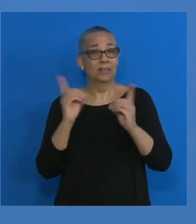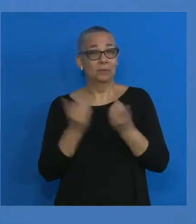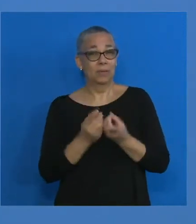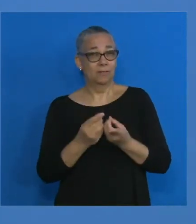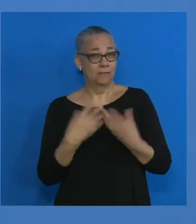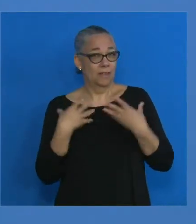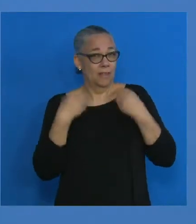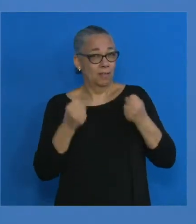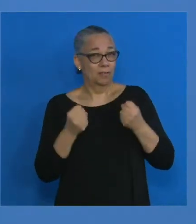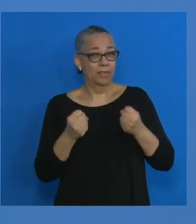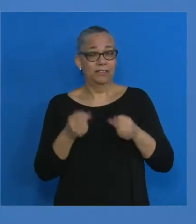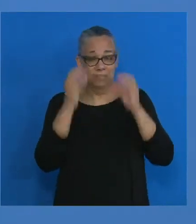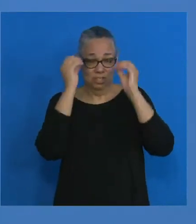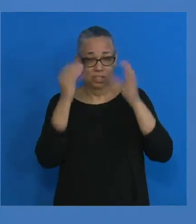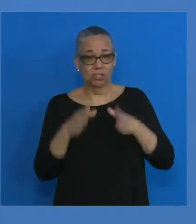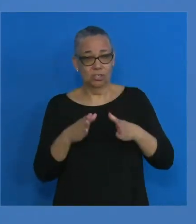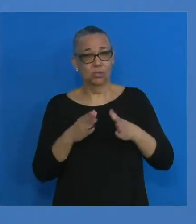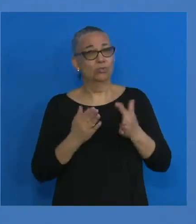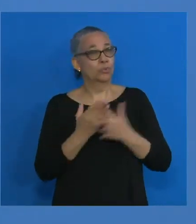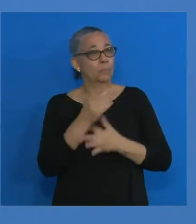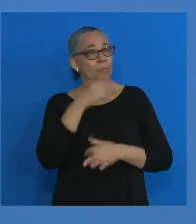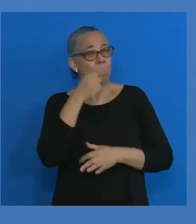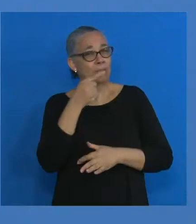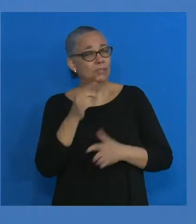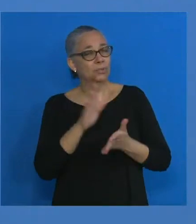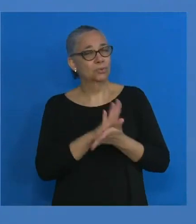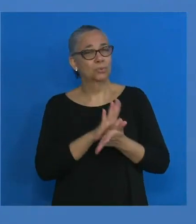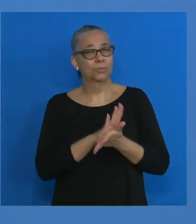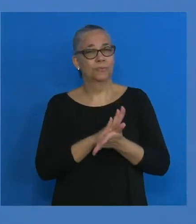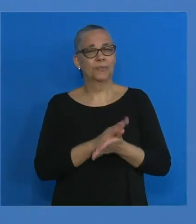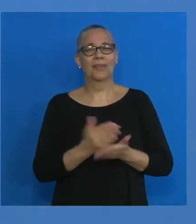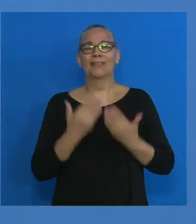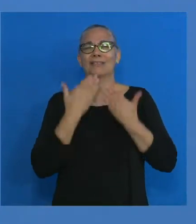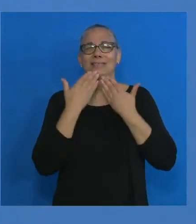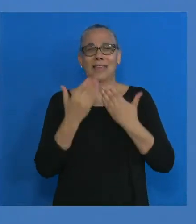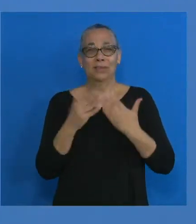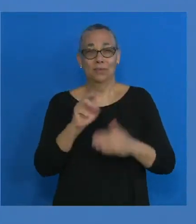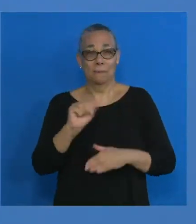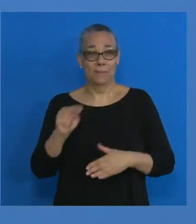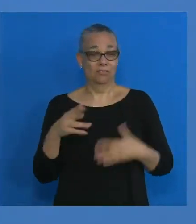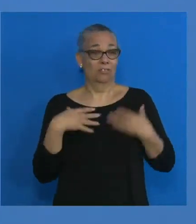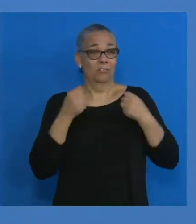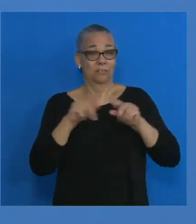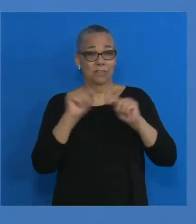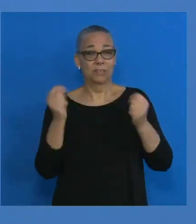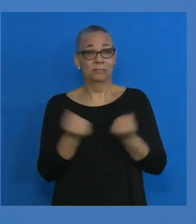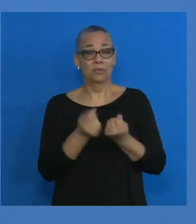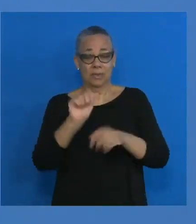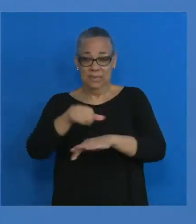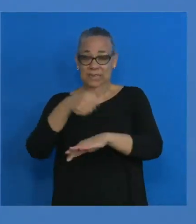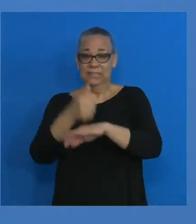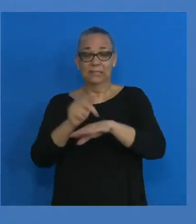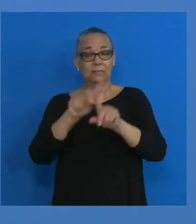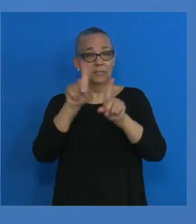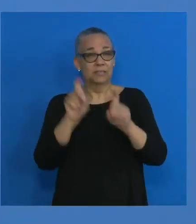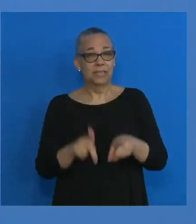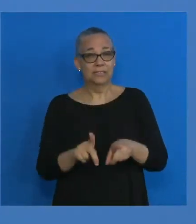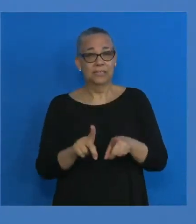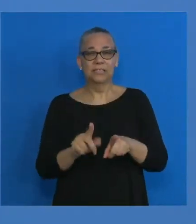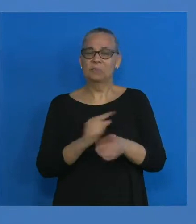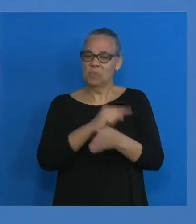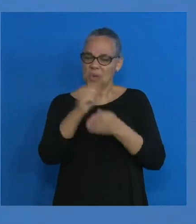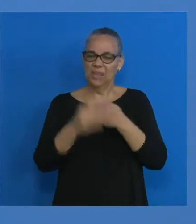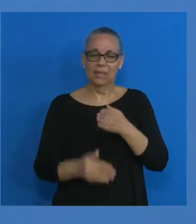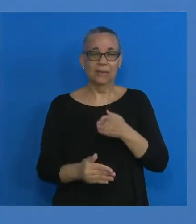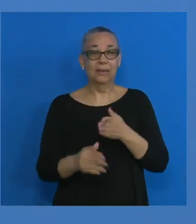system. Let me extend my appreciation to the Ministry of Health team who set up the testing at Delwood Middle School this previous weekend.